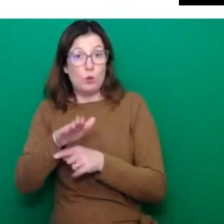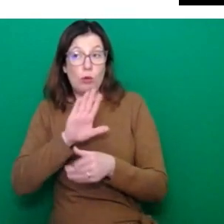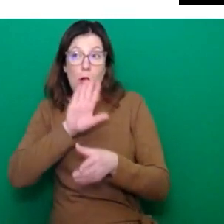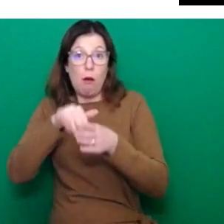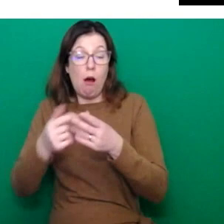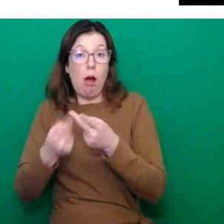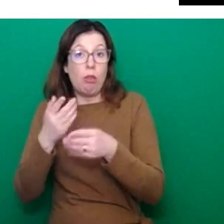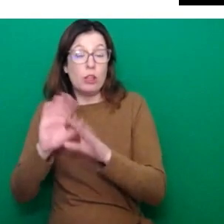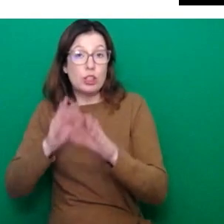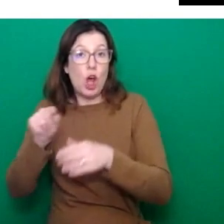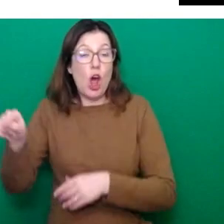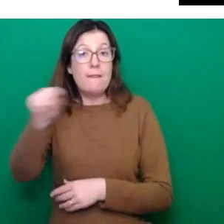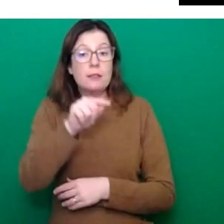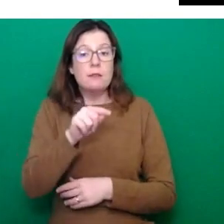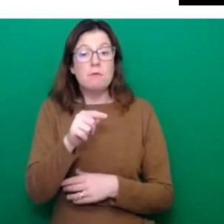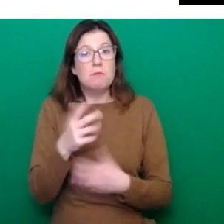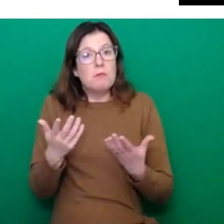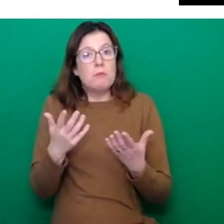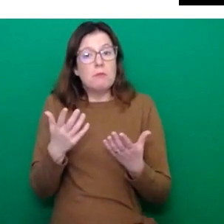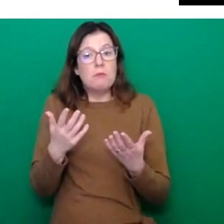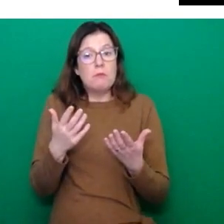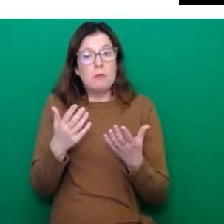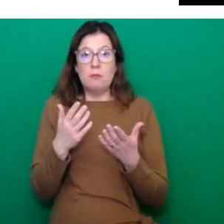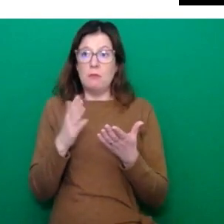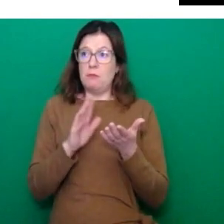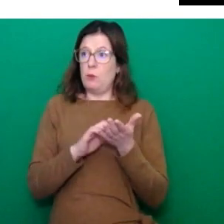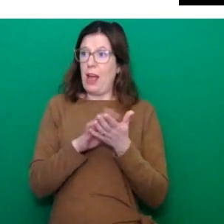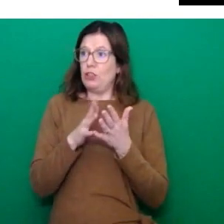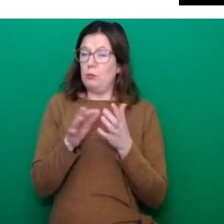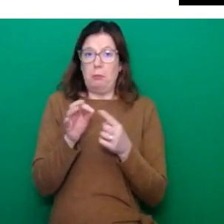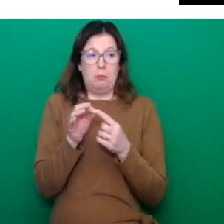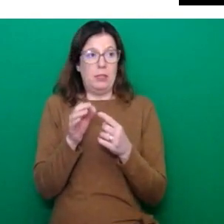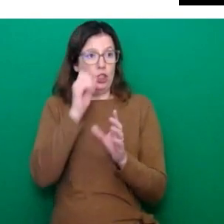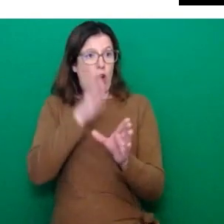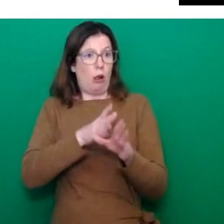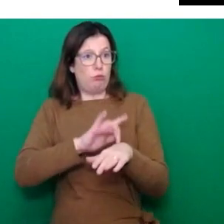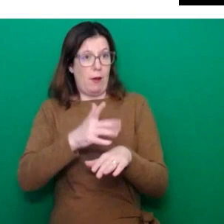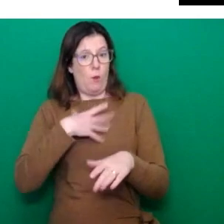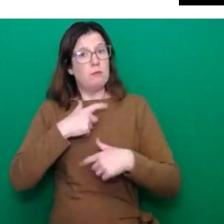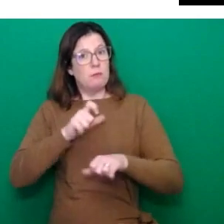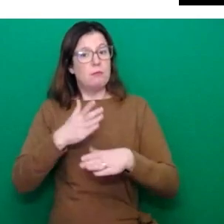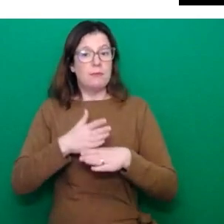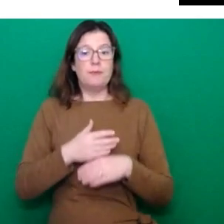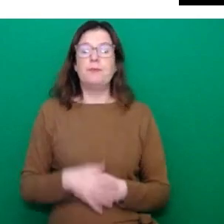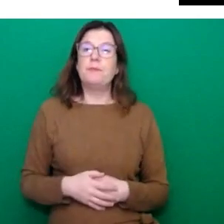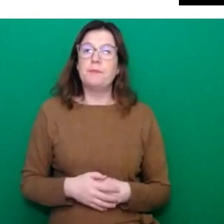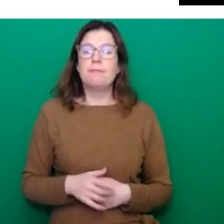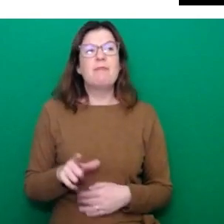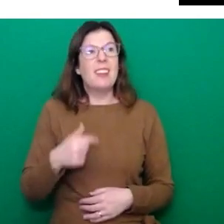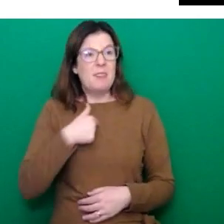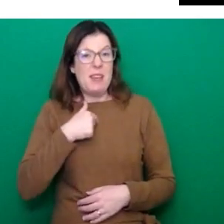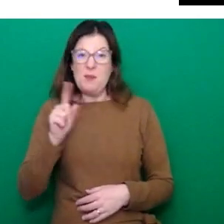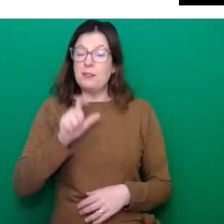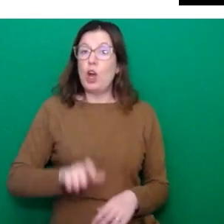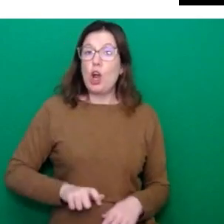or sort of just further MHWP work in general, really, within the psychology profession. Developing that confidence and kind of being able